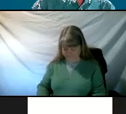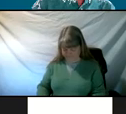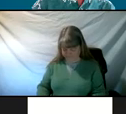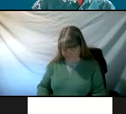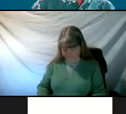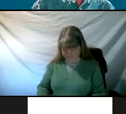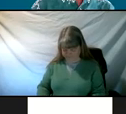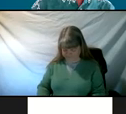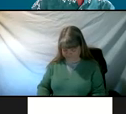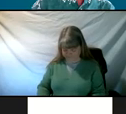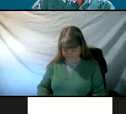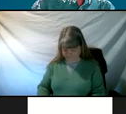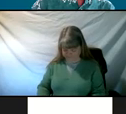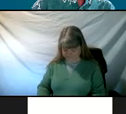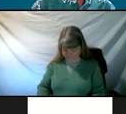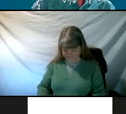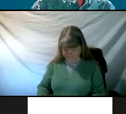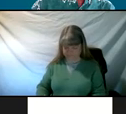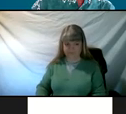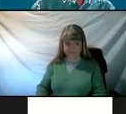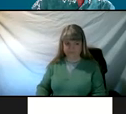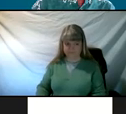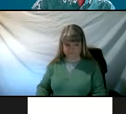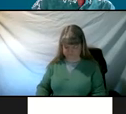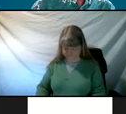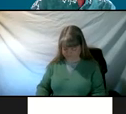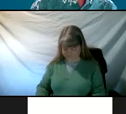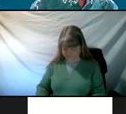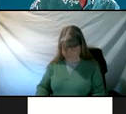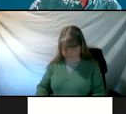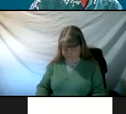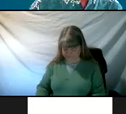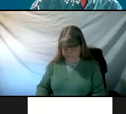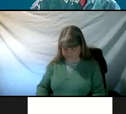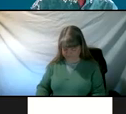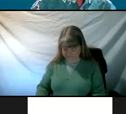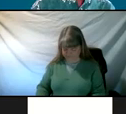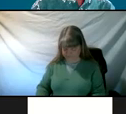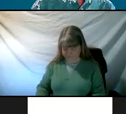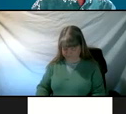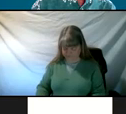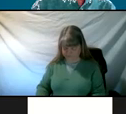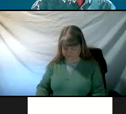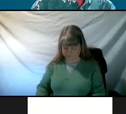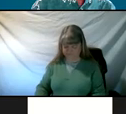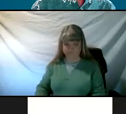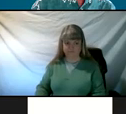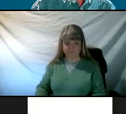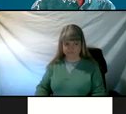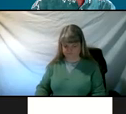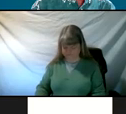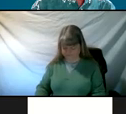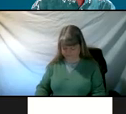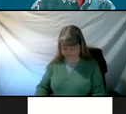in and checking it. I mean, if you have to leave for something, you need to leave. So that is one way to do it. If you feel like this is a big